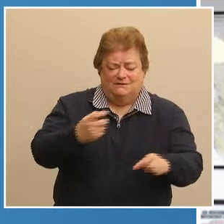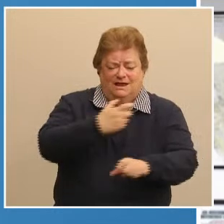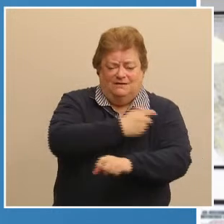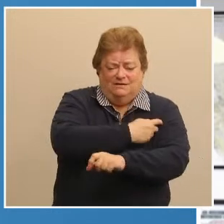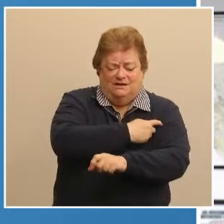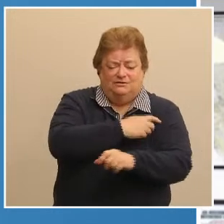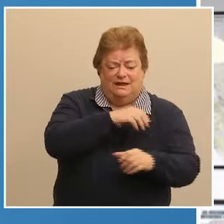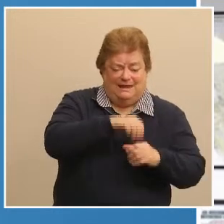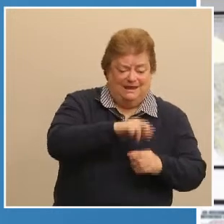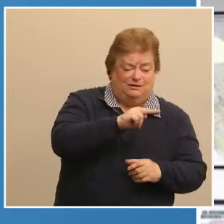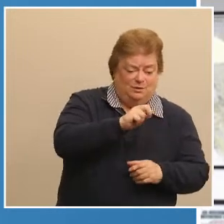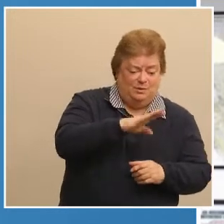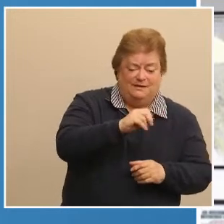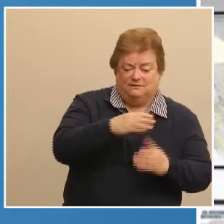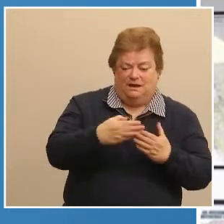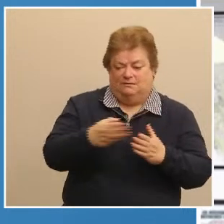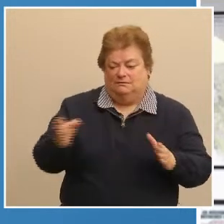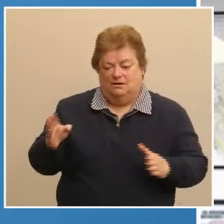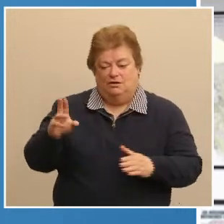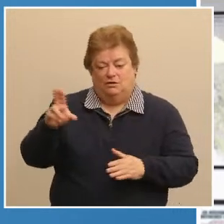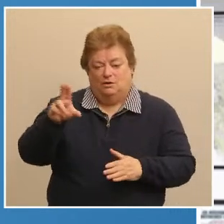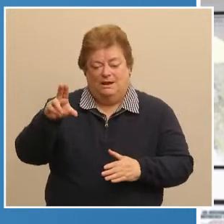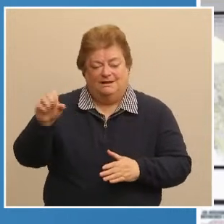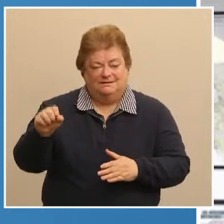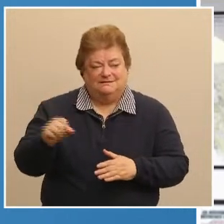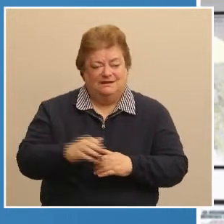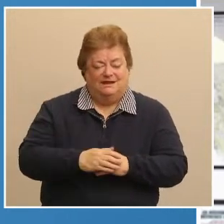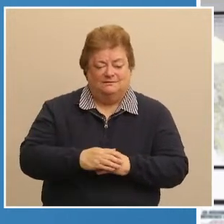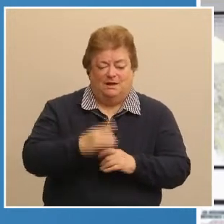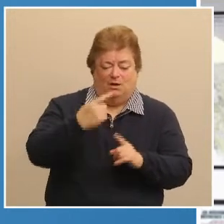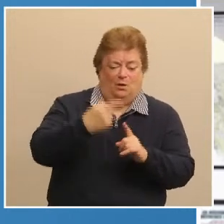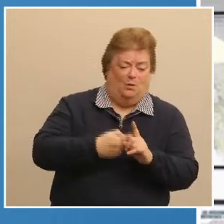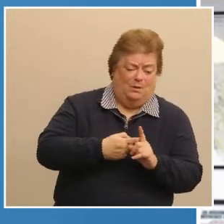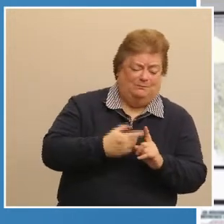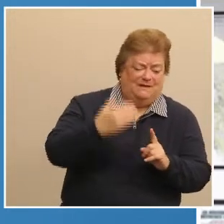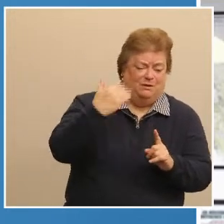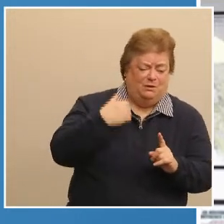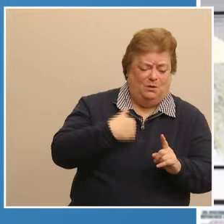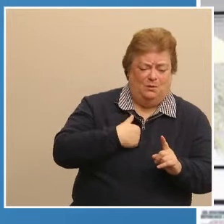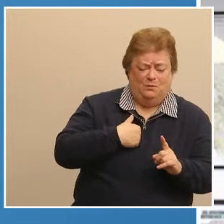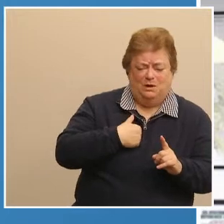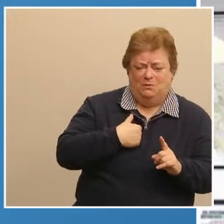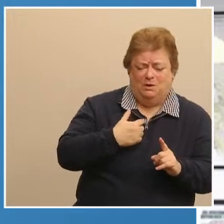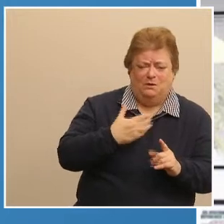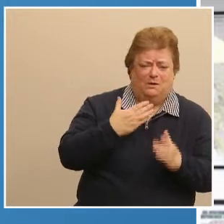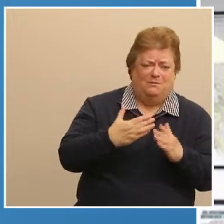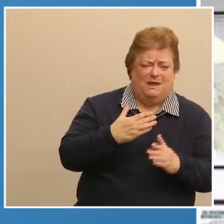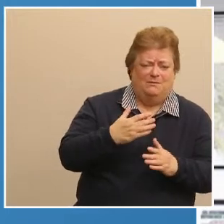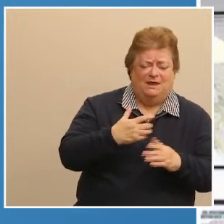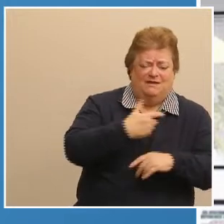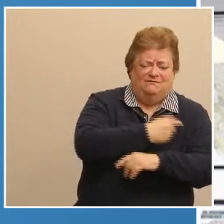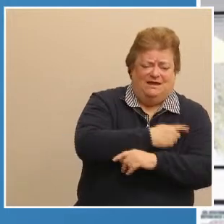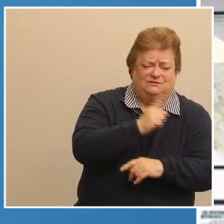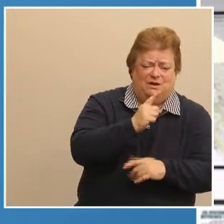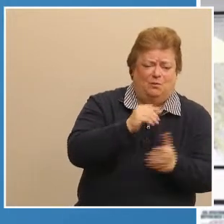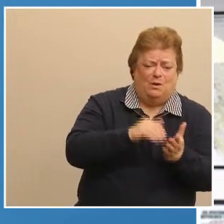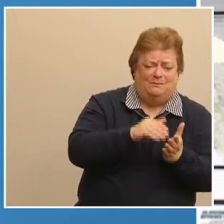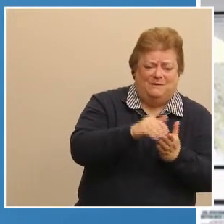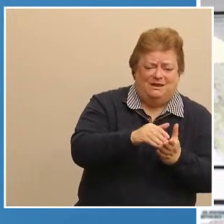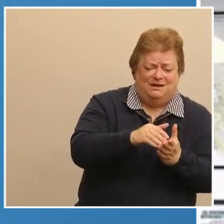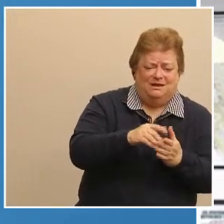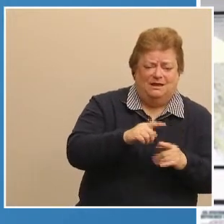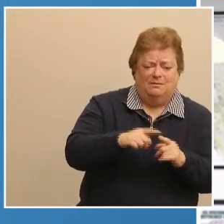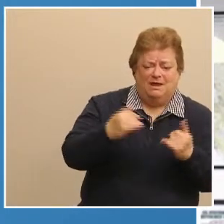Nebraska and across the country. So a month ago, we were vaccinating a million people a day. Recently, we've been averaging